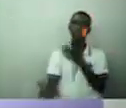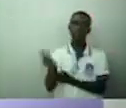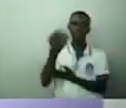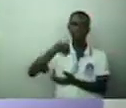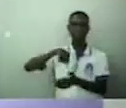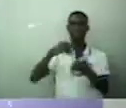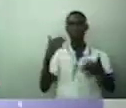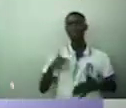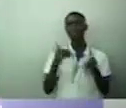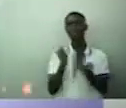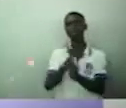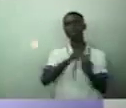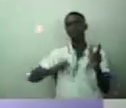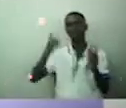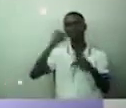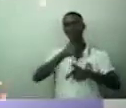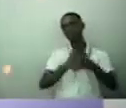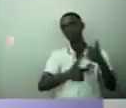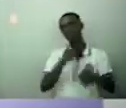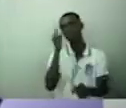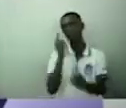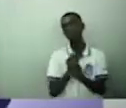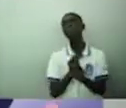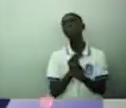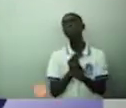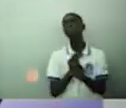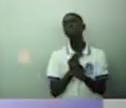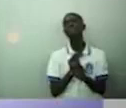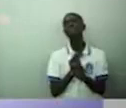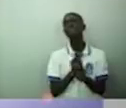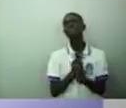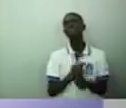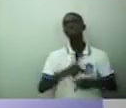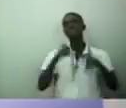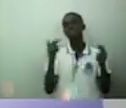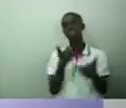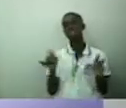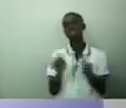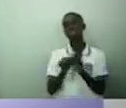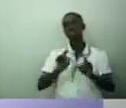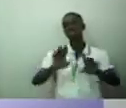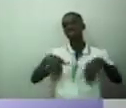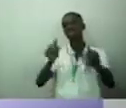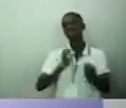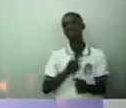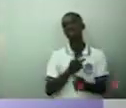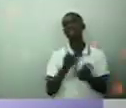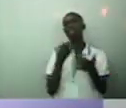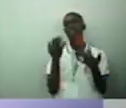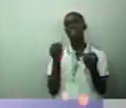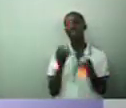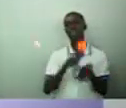grateful to the Lord for His grace and His great presence among us. I always think about the